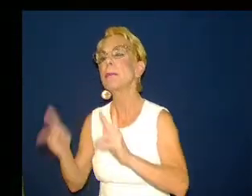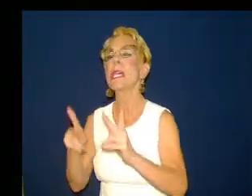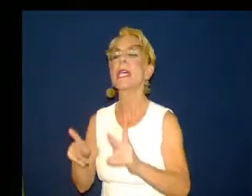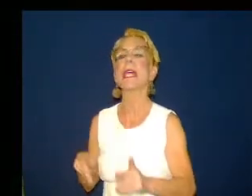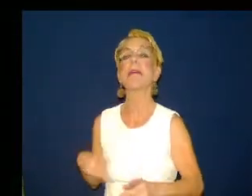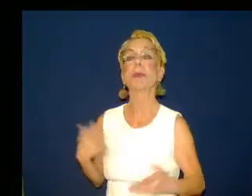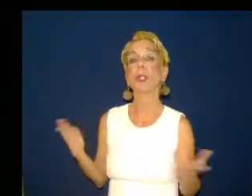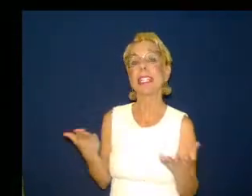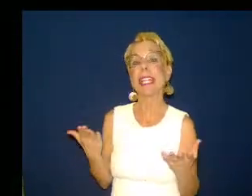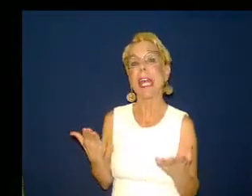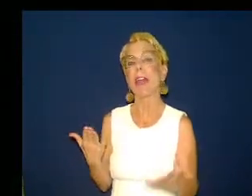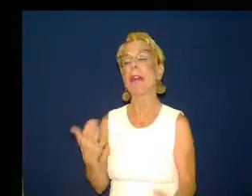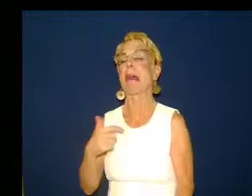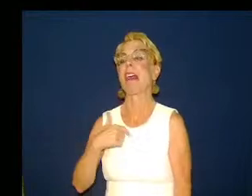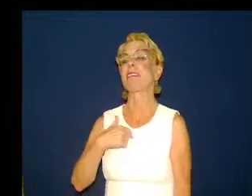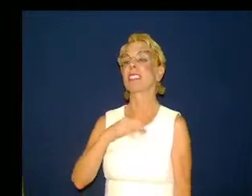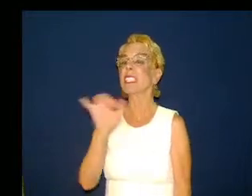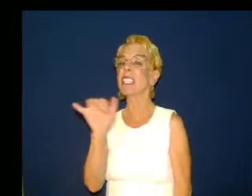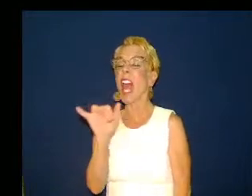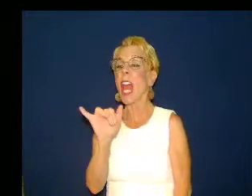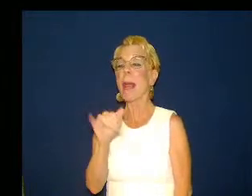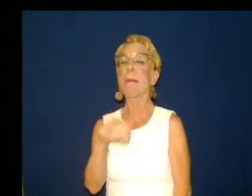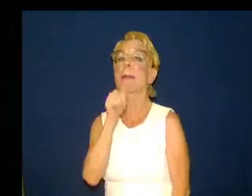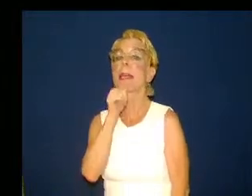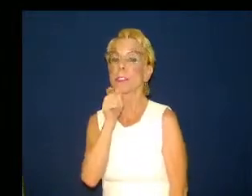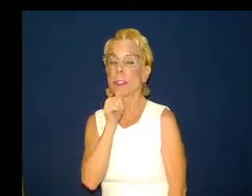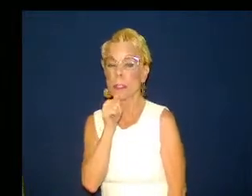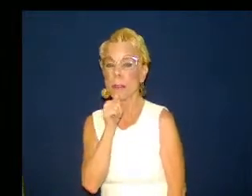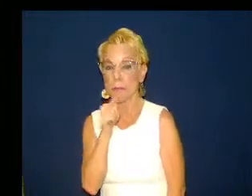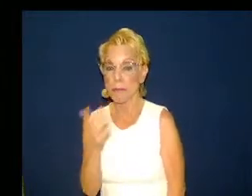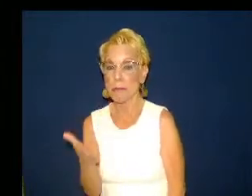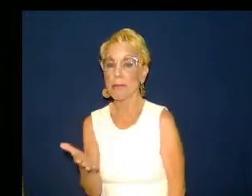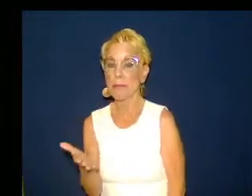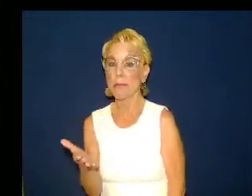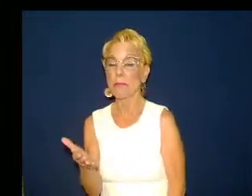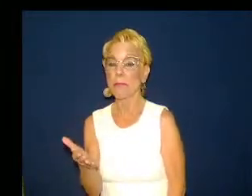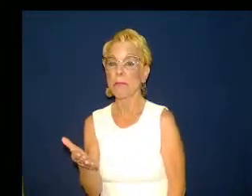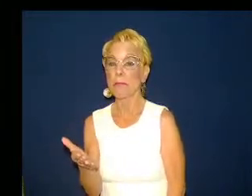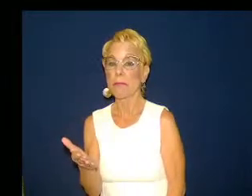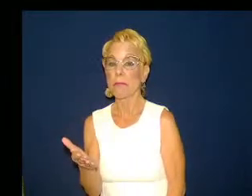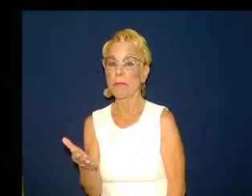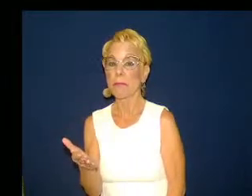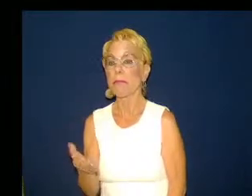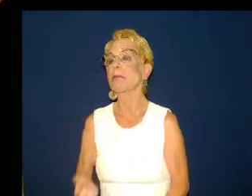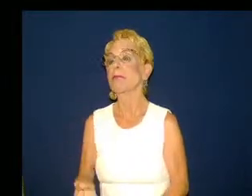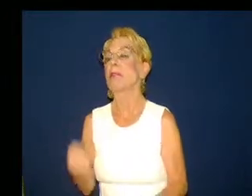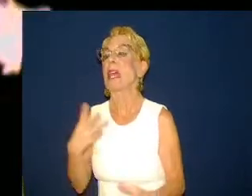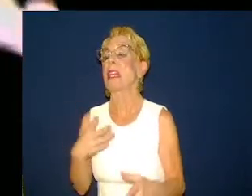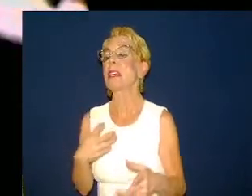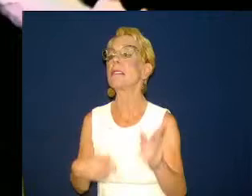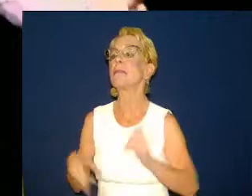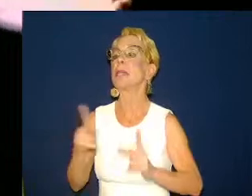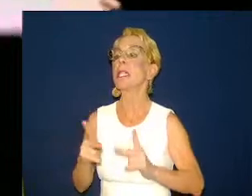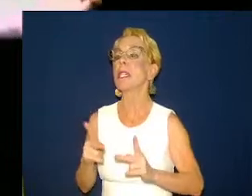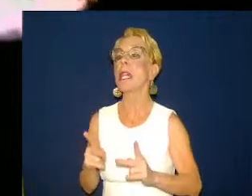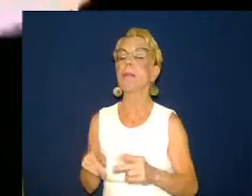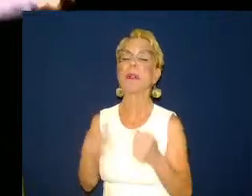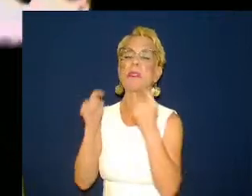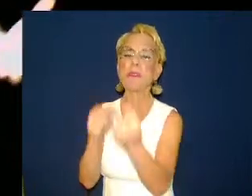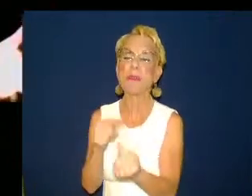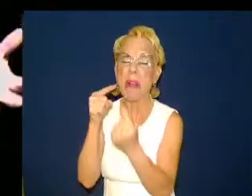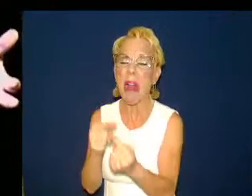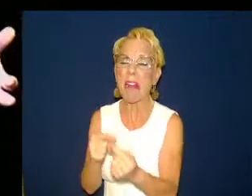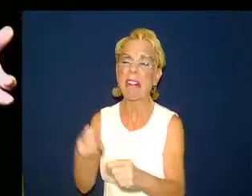really do. Some of you have stories that you need to tell the world, how you overcame, how you persevered, and now here you are still